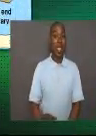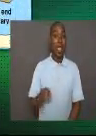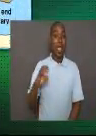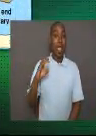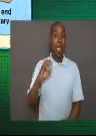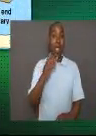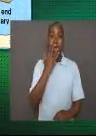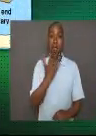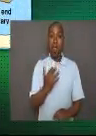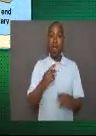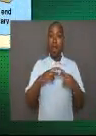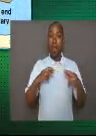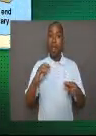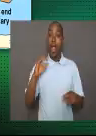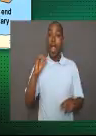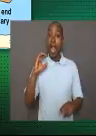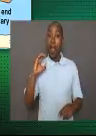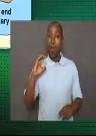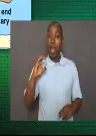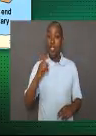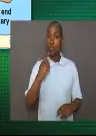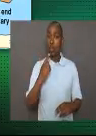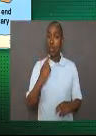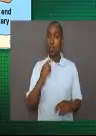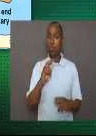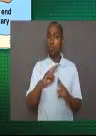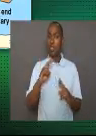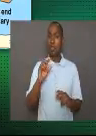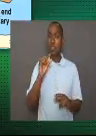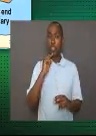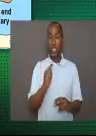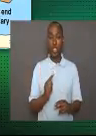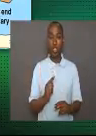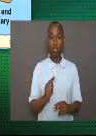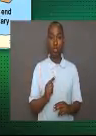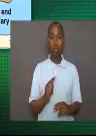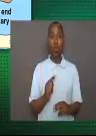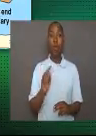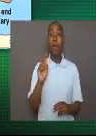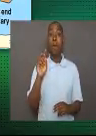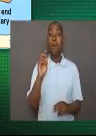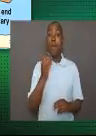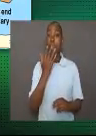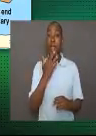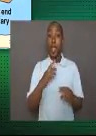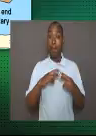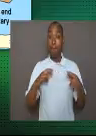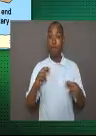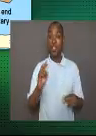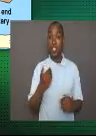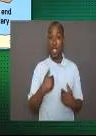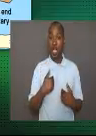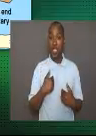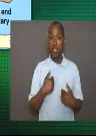Capillaries are very narrow, thin-walled blood vessels that link arteries